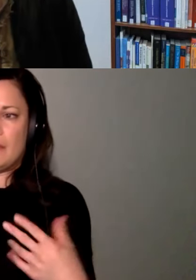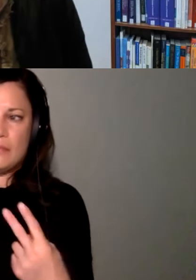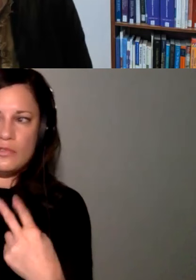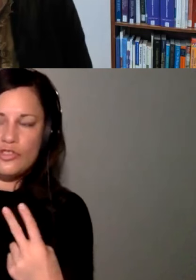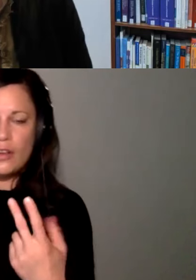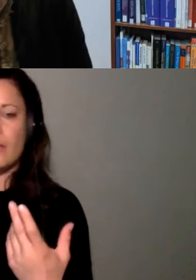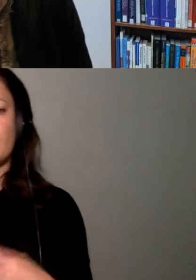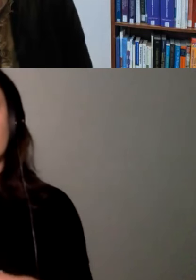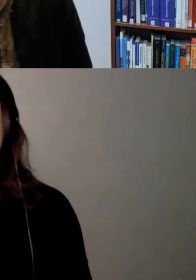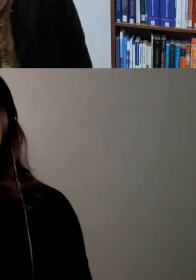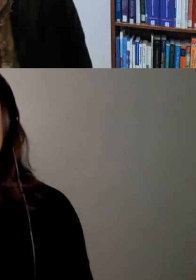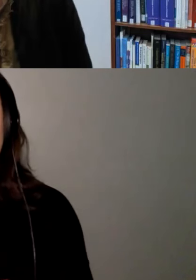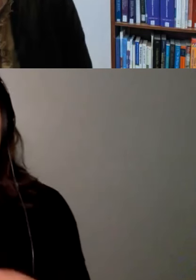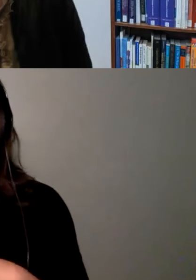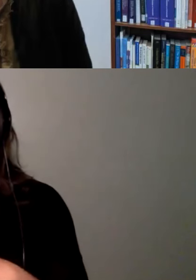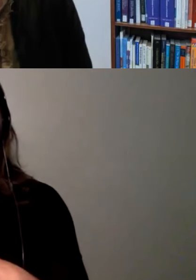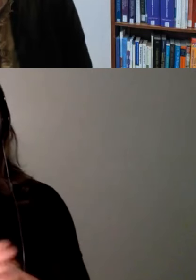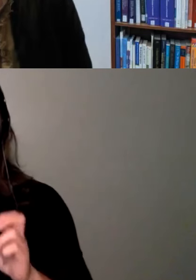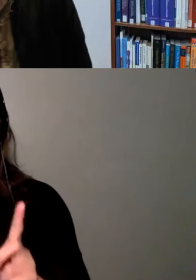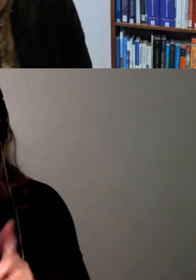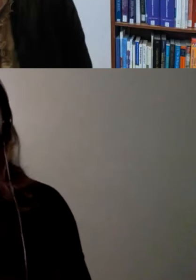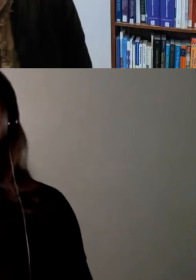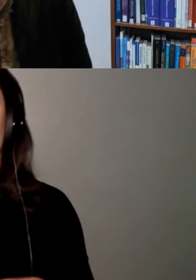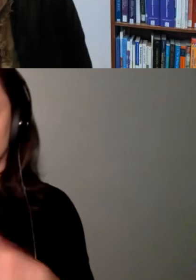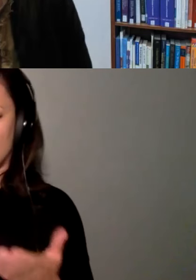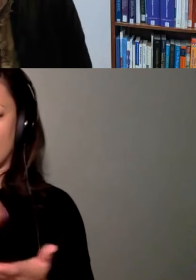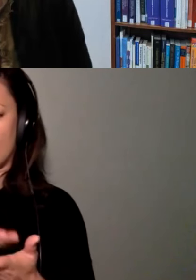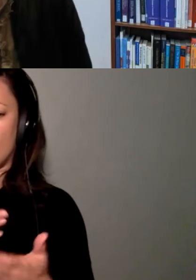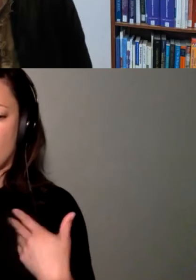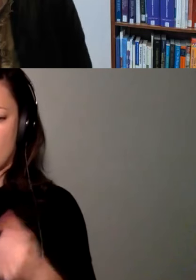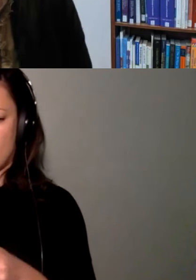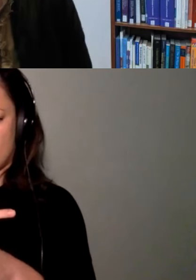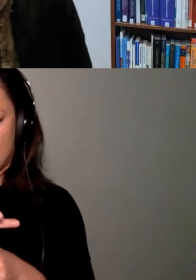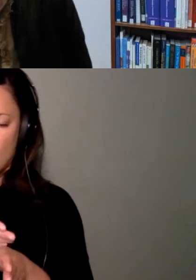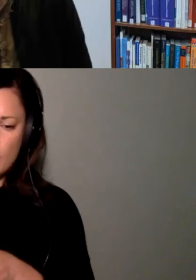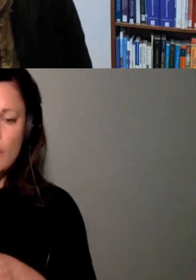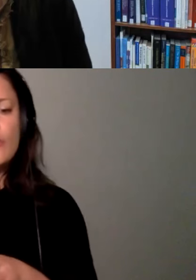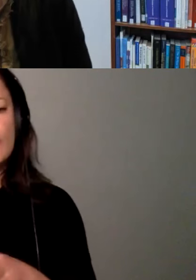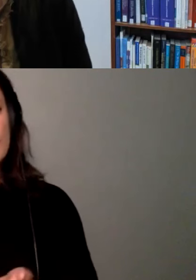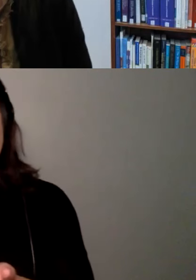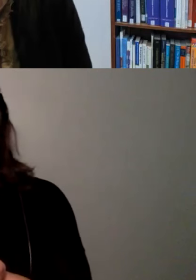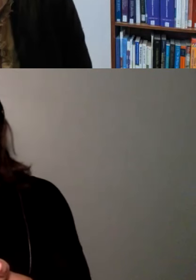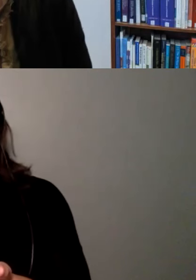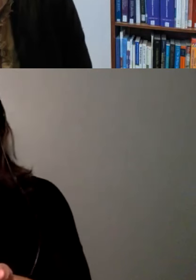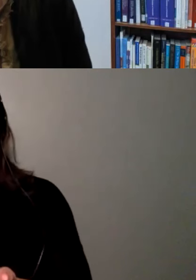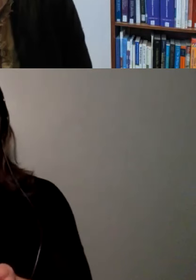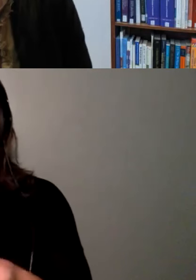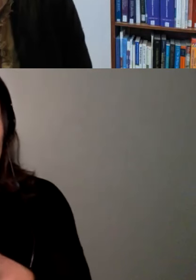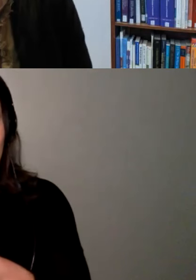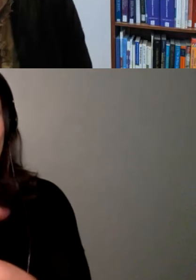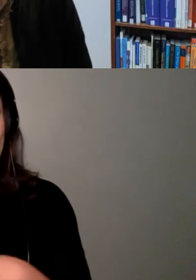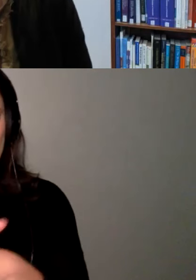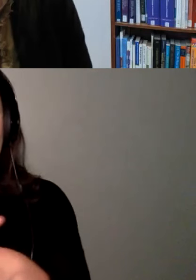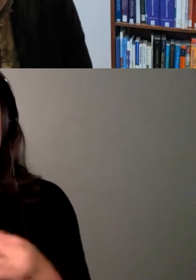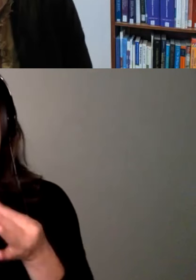and education. Healthcare professionals should receive adequate training and education on mental health